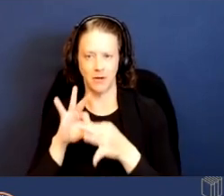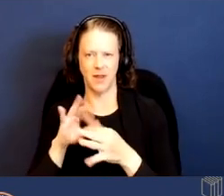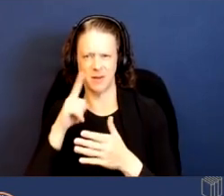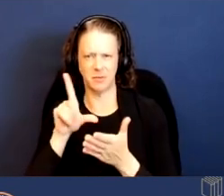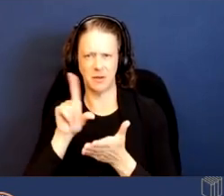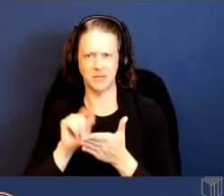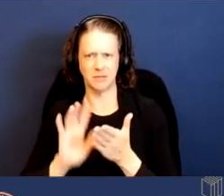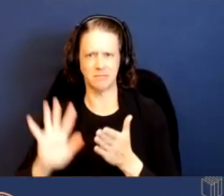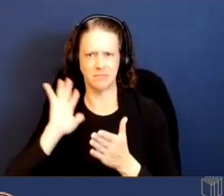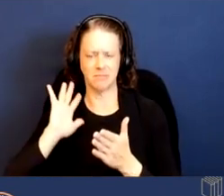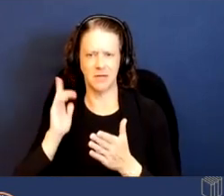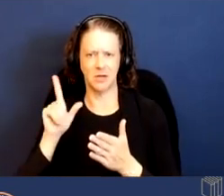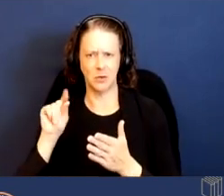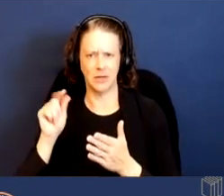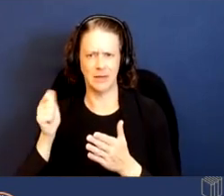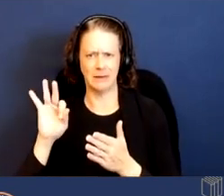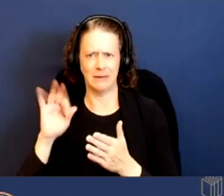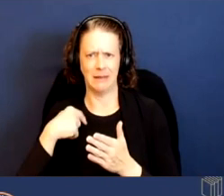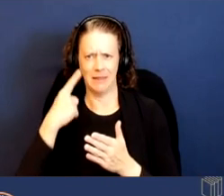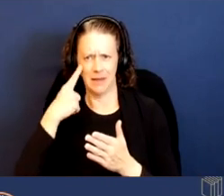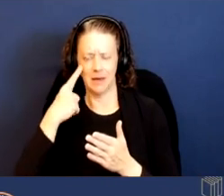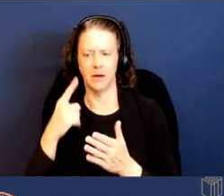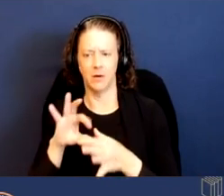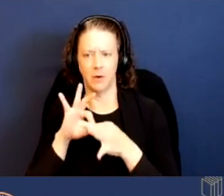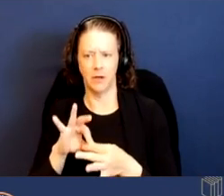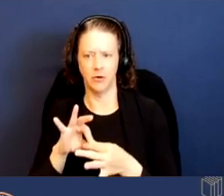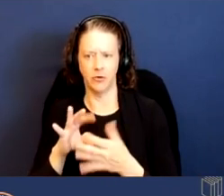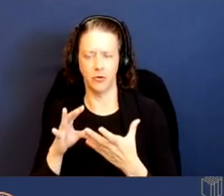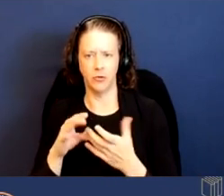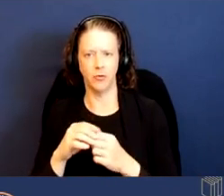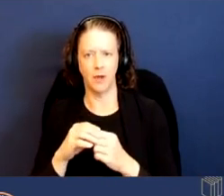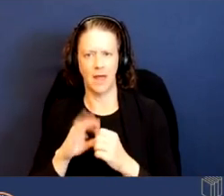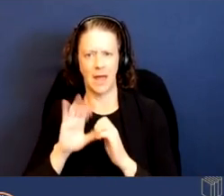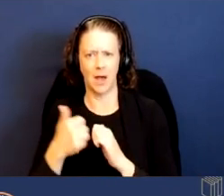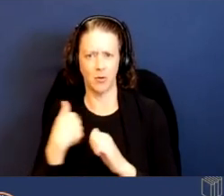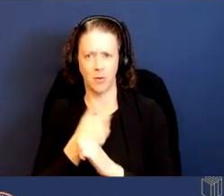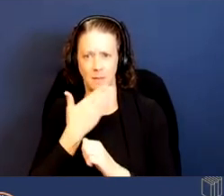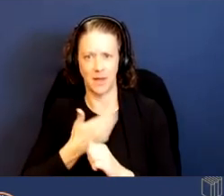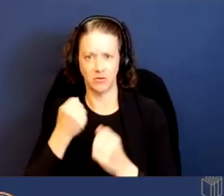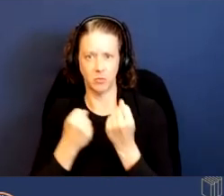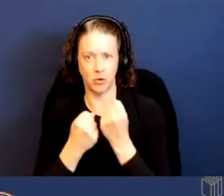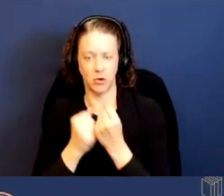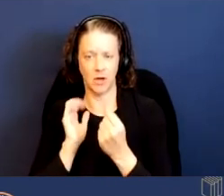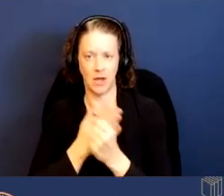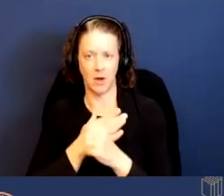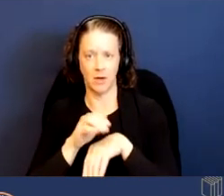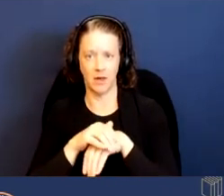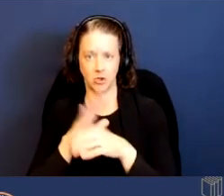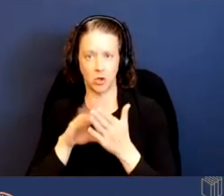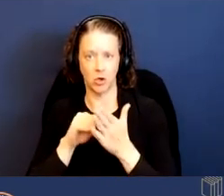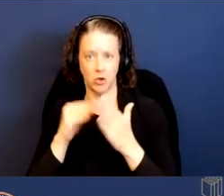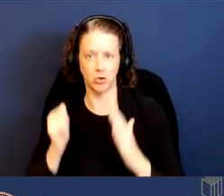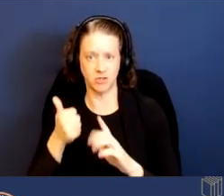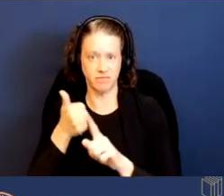in 2019, I believe, in terms of, how do we best support our English learners that have also been identified as having